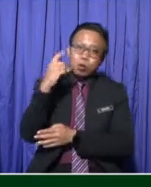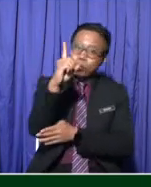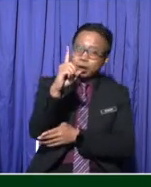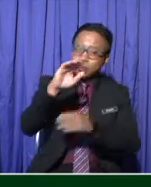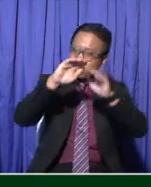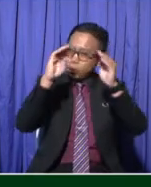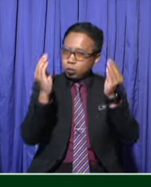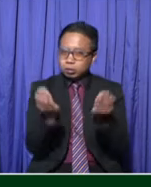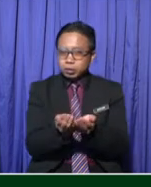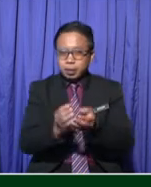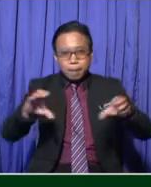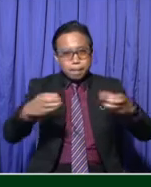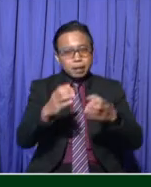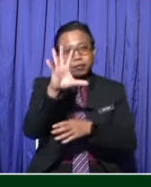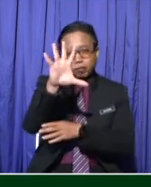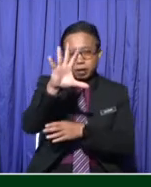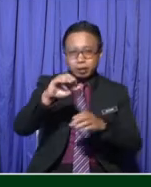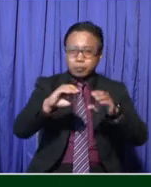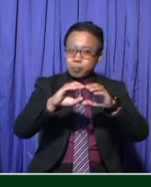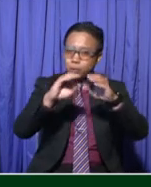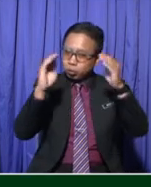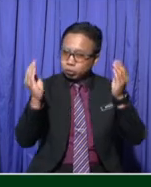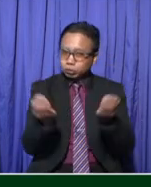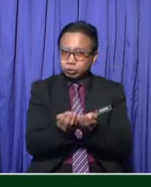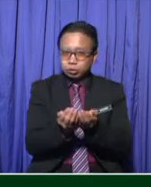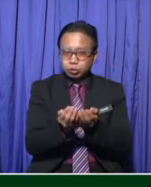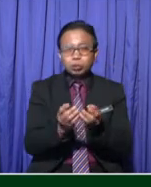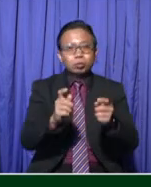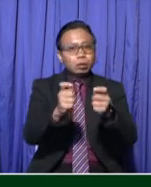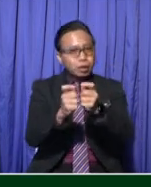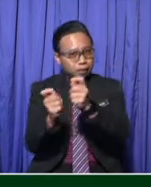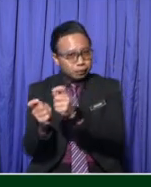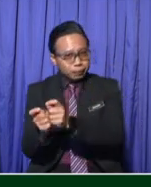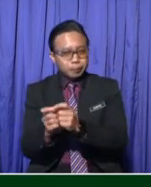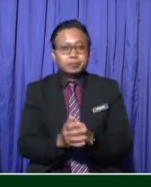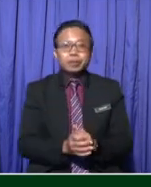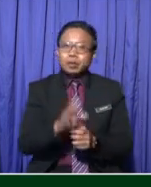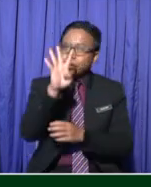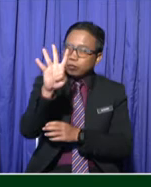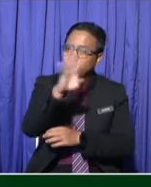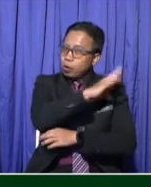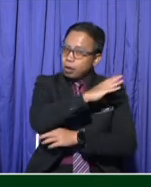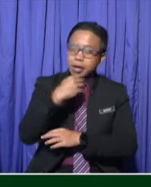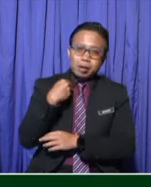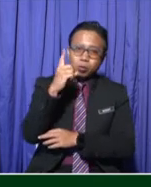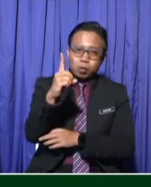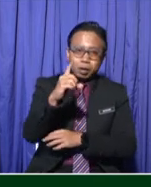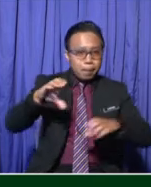make five balls all together. Four and one make